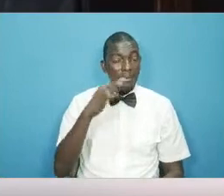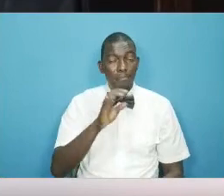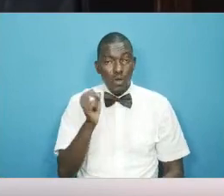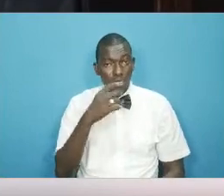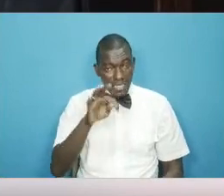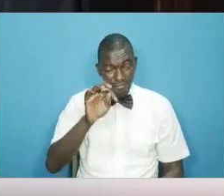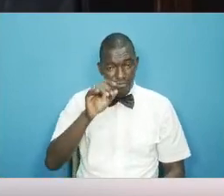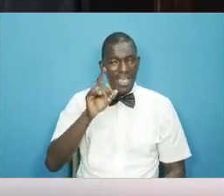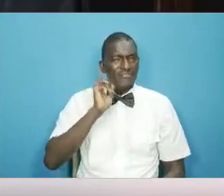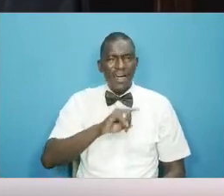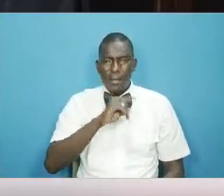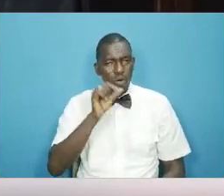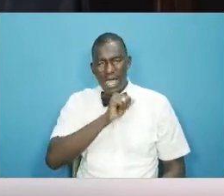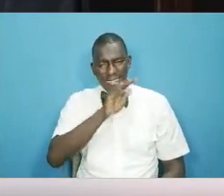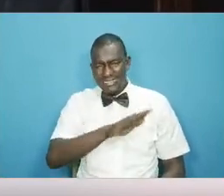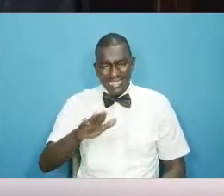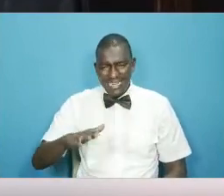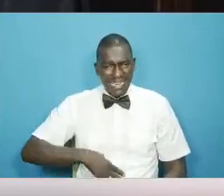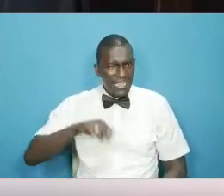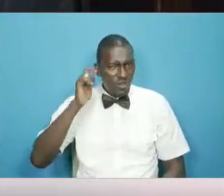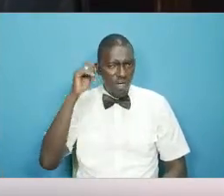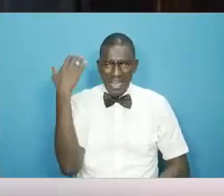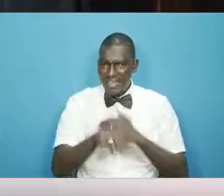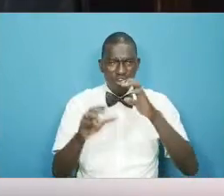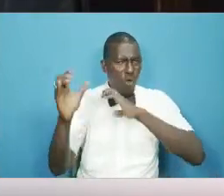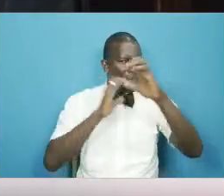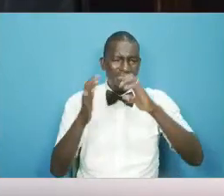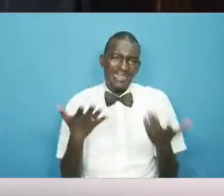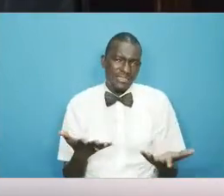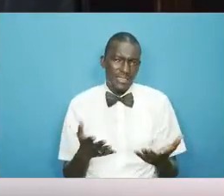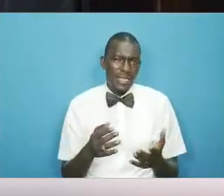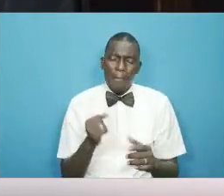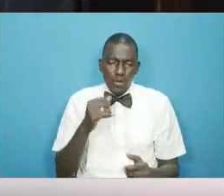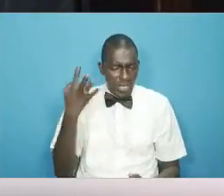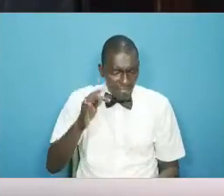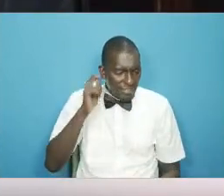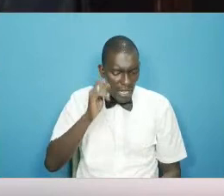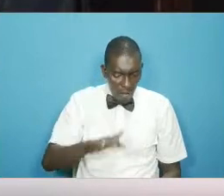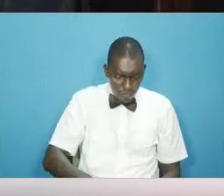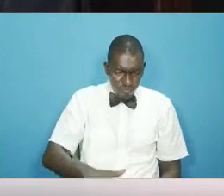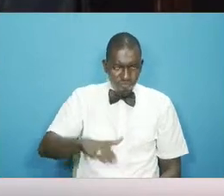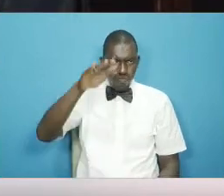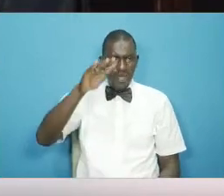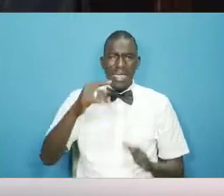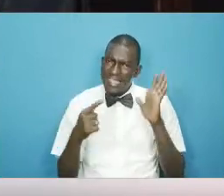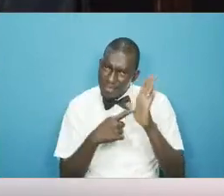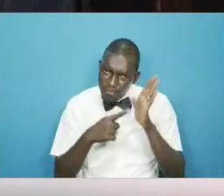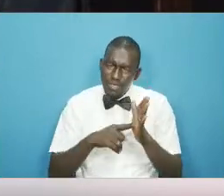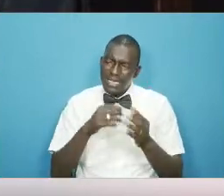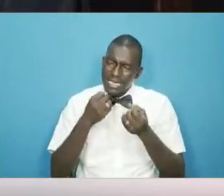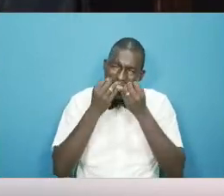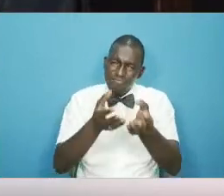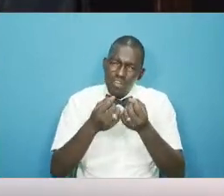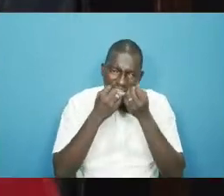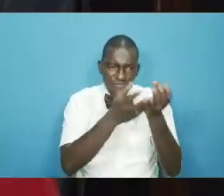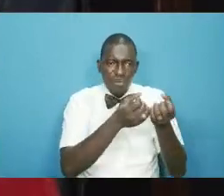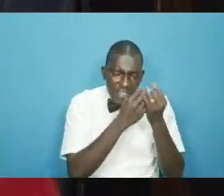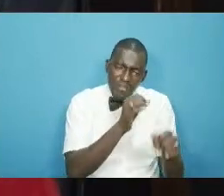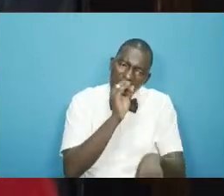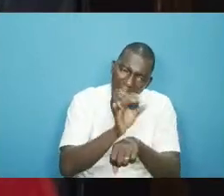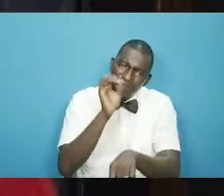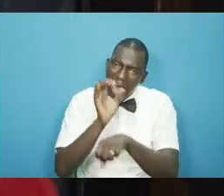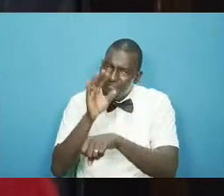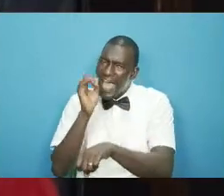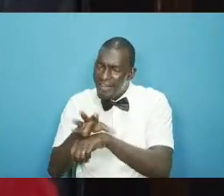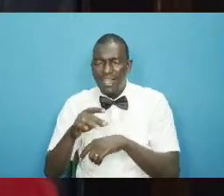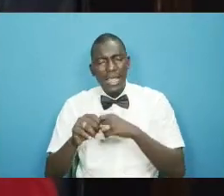wutata tembeto o tembeto ina nyantaka kacha ko ko dol bunda nyoto. If your child reaches a certain age, you